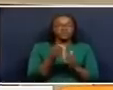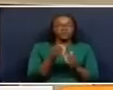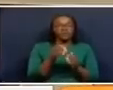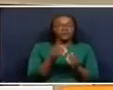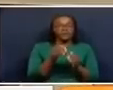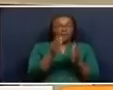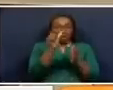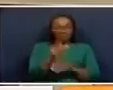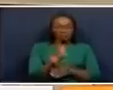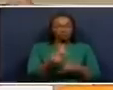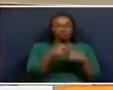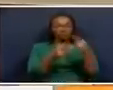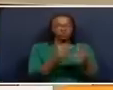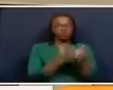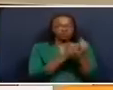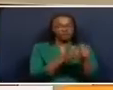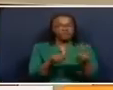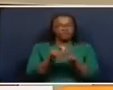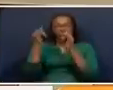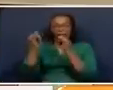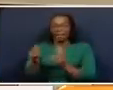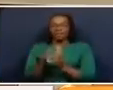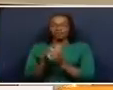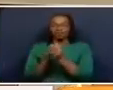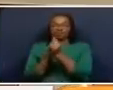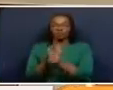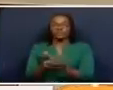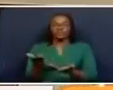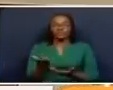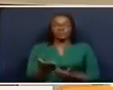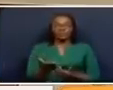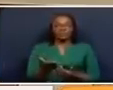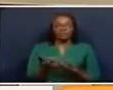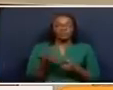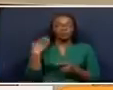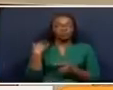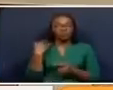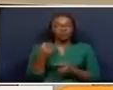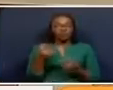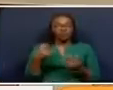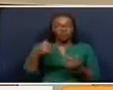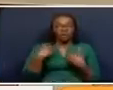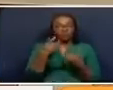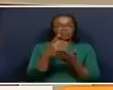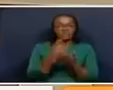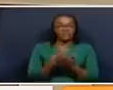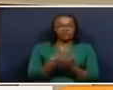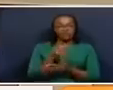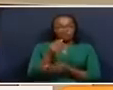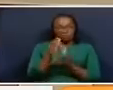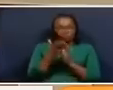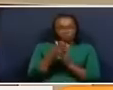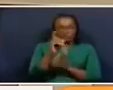who are seeking to come in. You don't want the situation that we had in the debate between the Nairobi gubernatorial candidates,